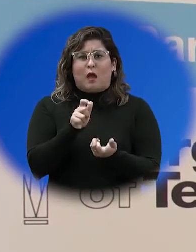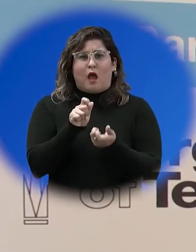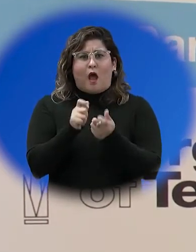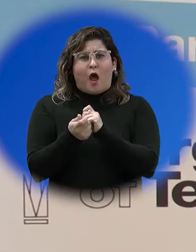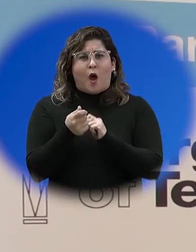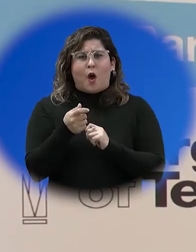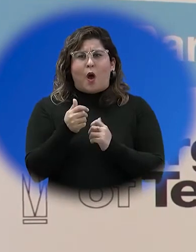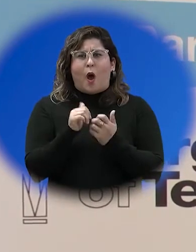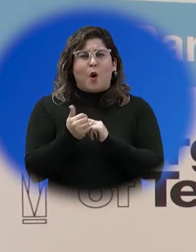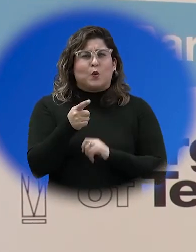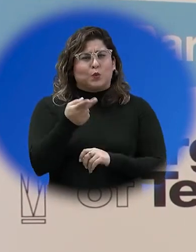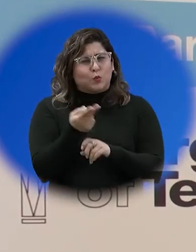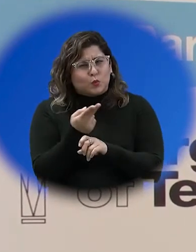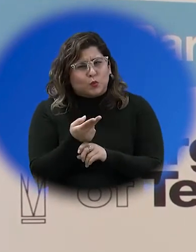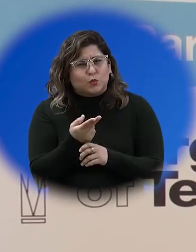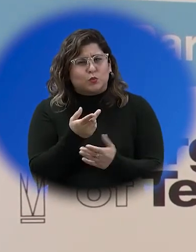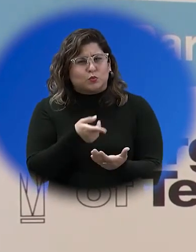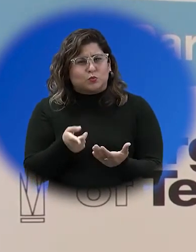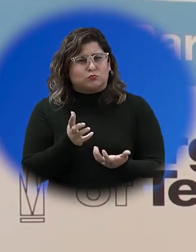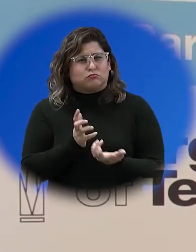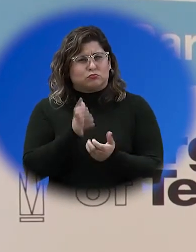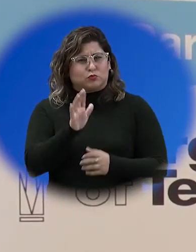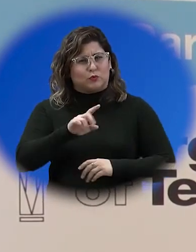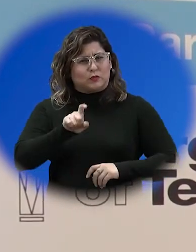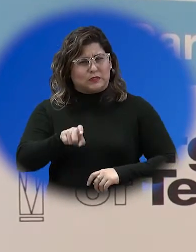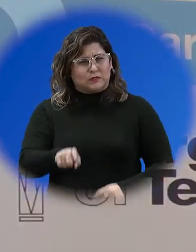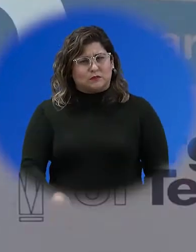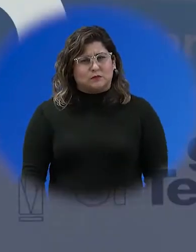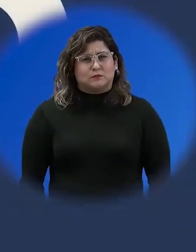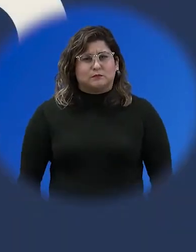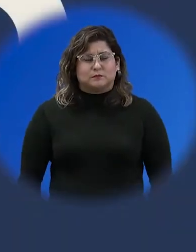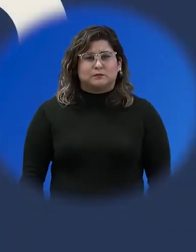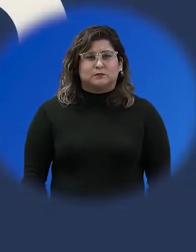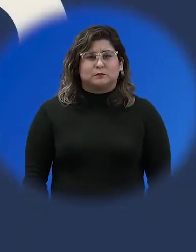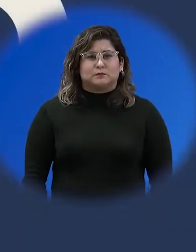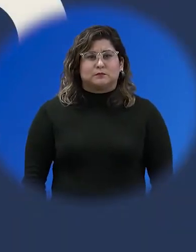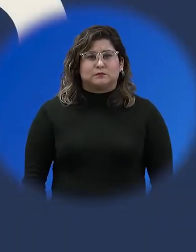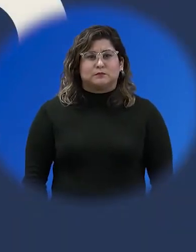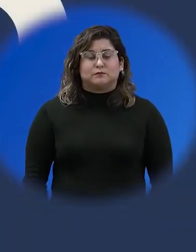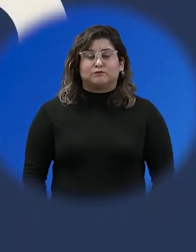the way you use the device to fit your needs.